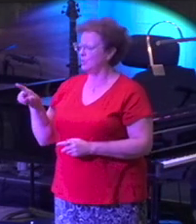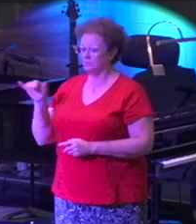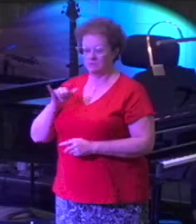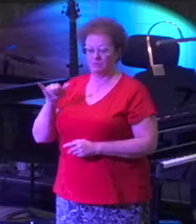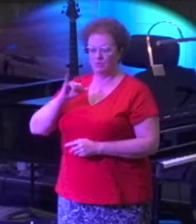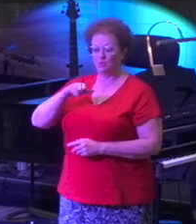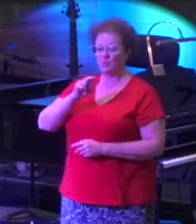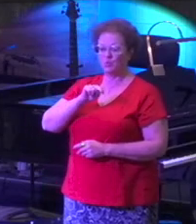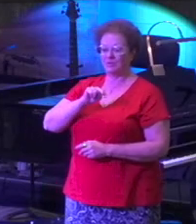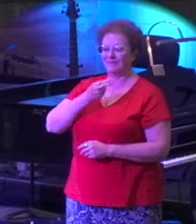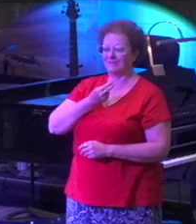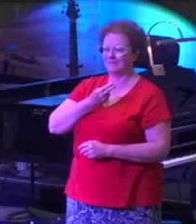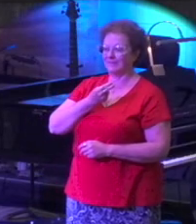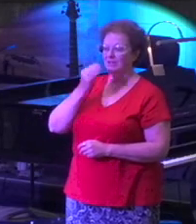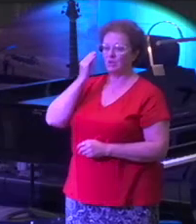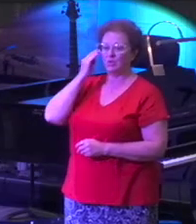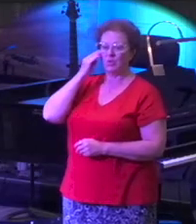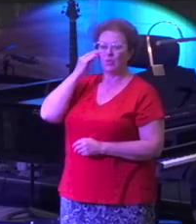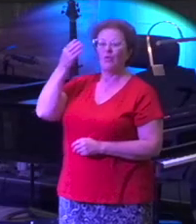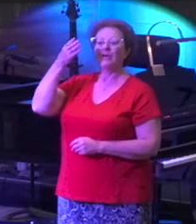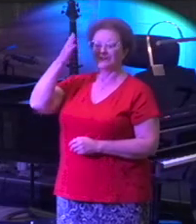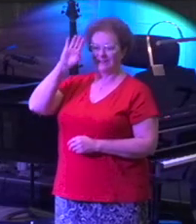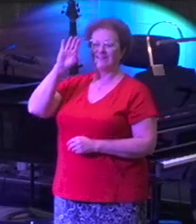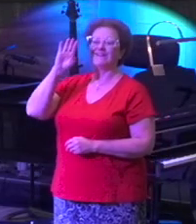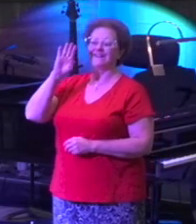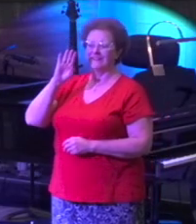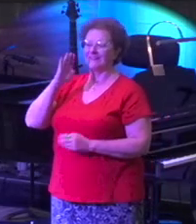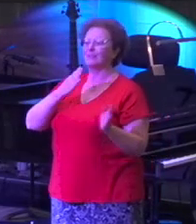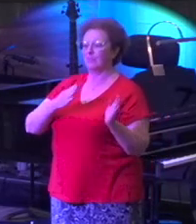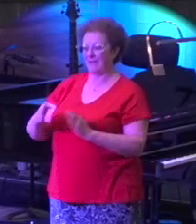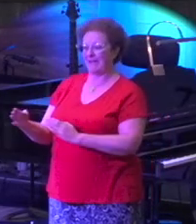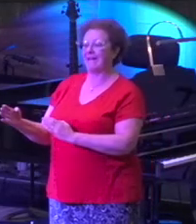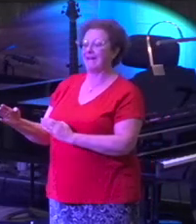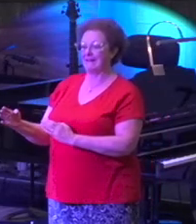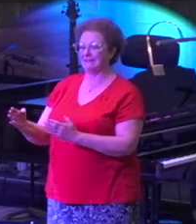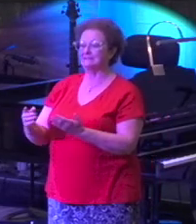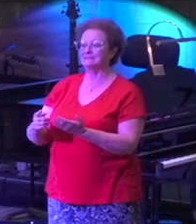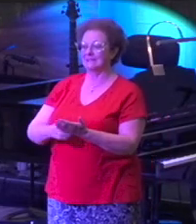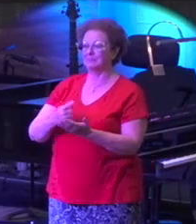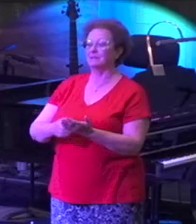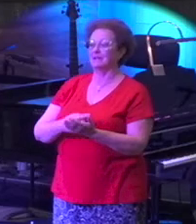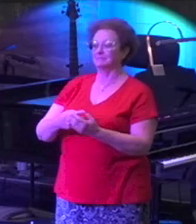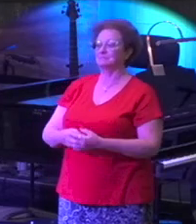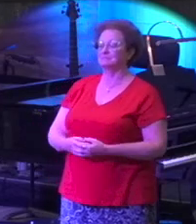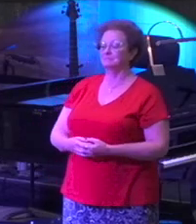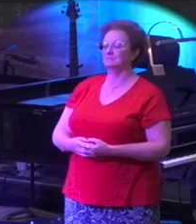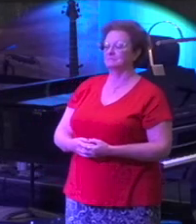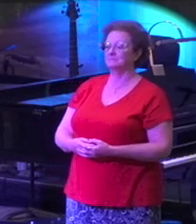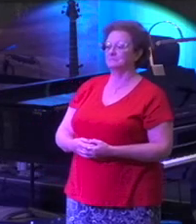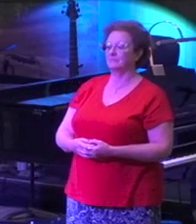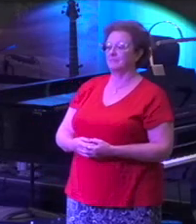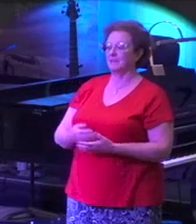Jonah, know divine deja vu sometimes? Anybody? Is God calling you to